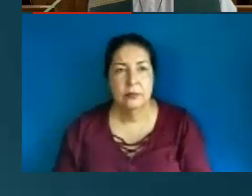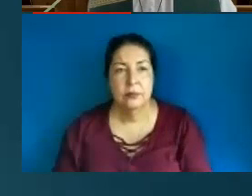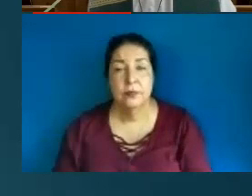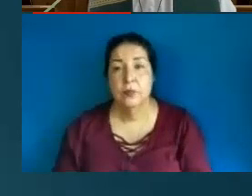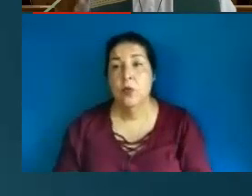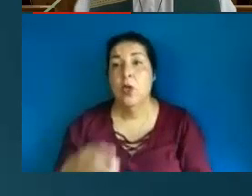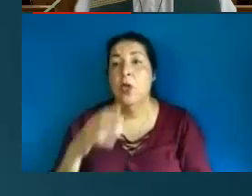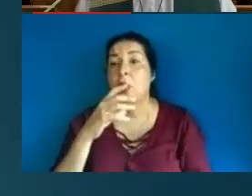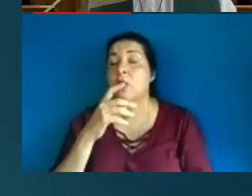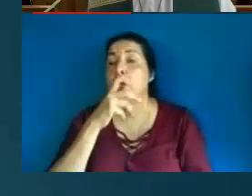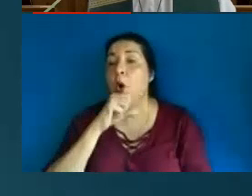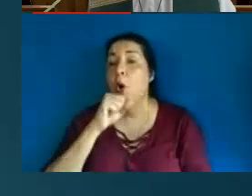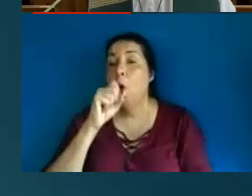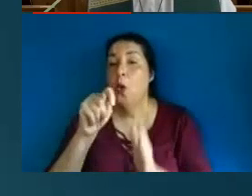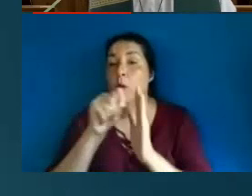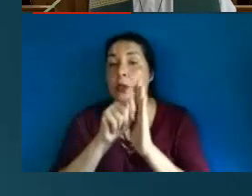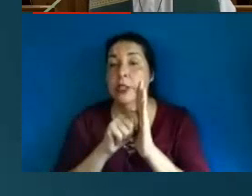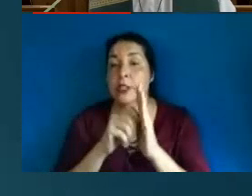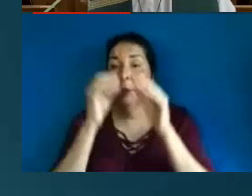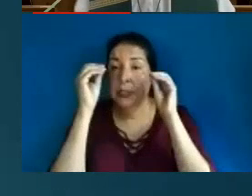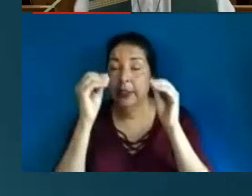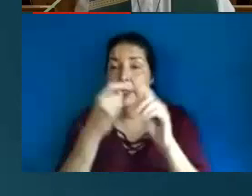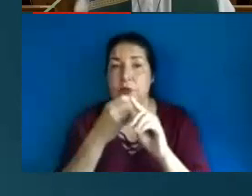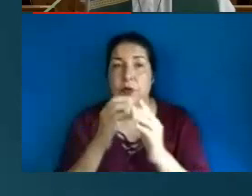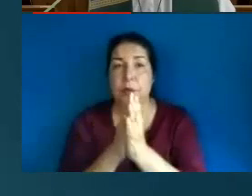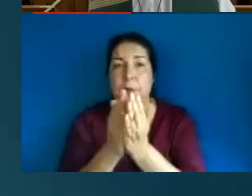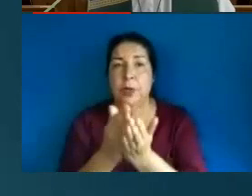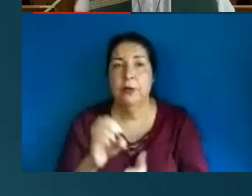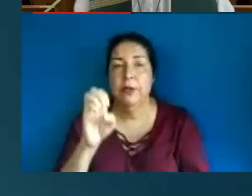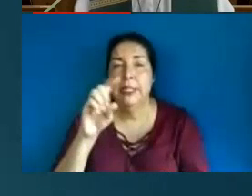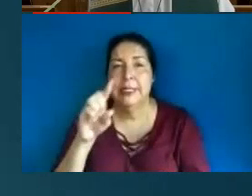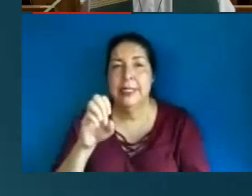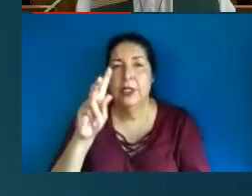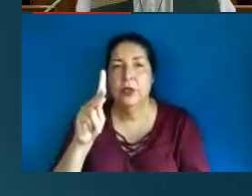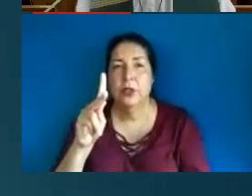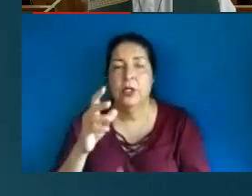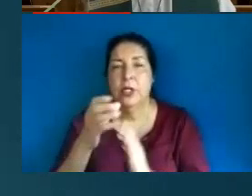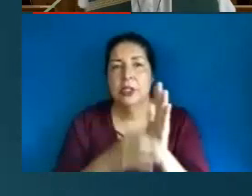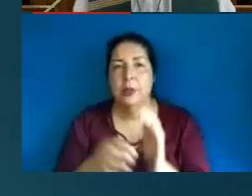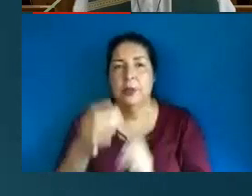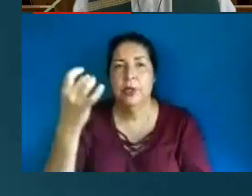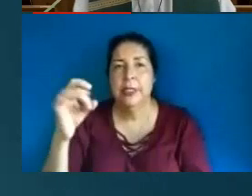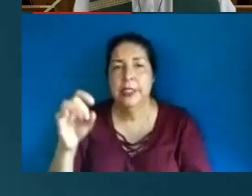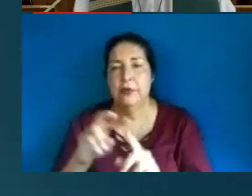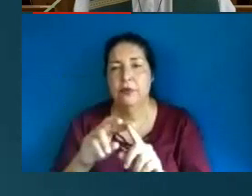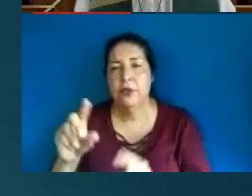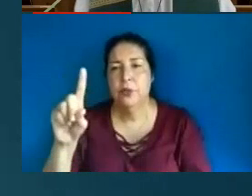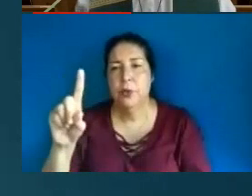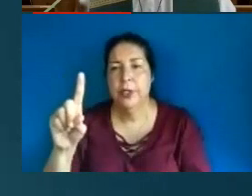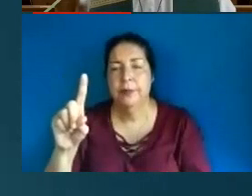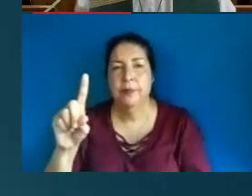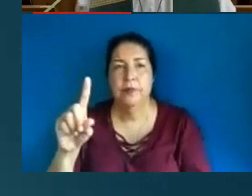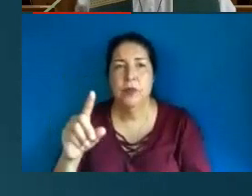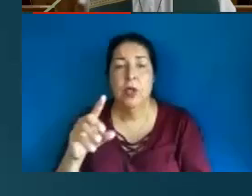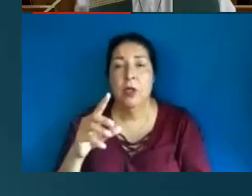The Old Testament lesson comes from the book of Ezekiel, chapter 18, beginning in verse 1.